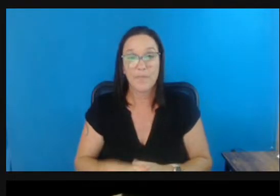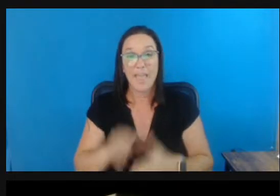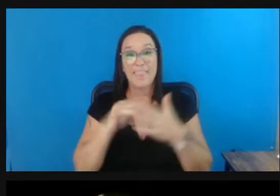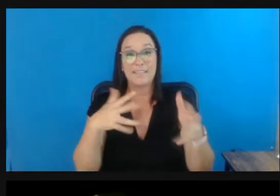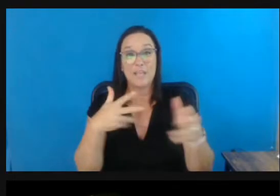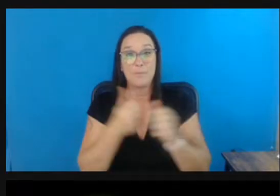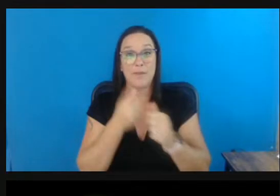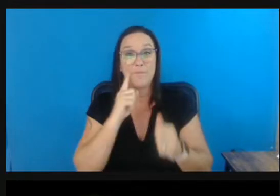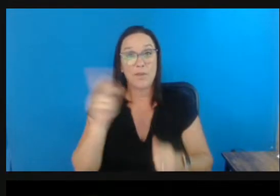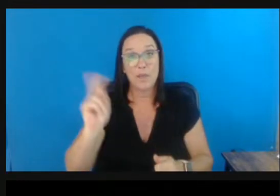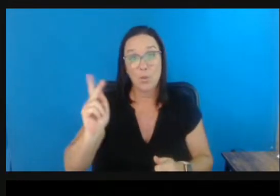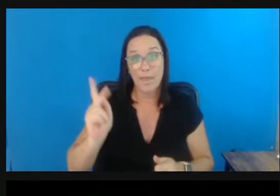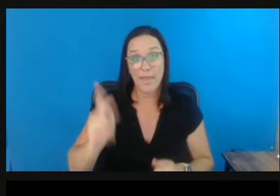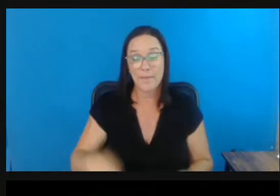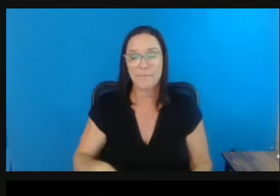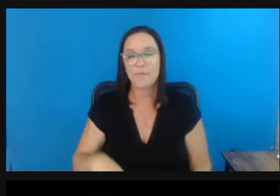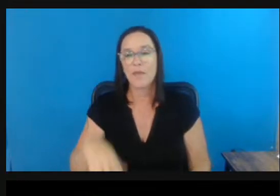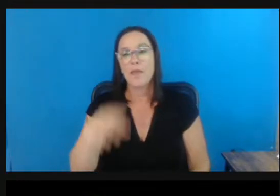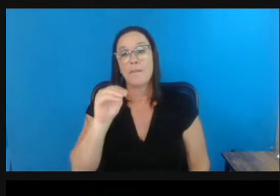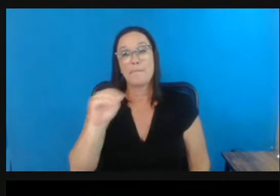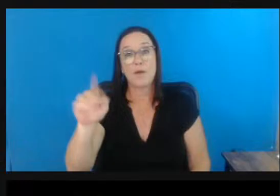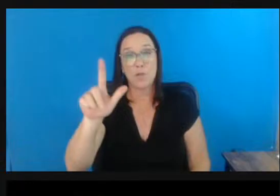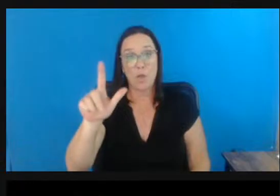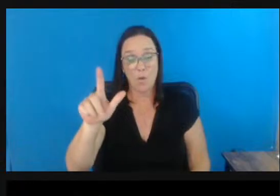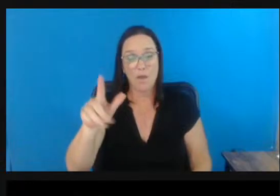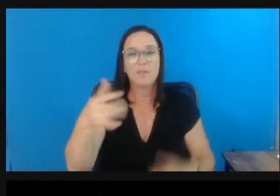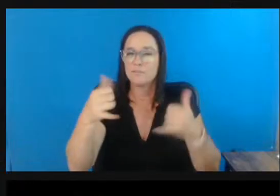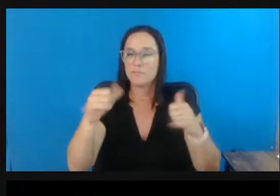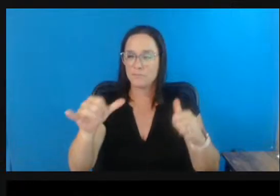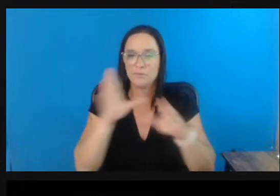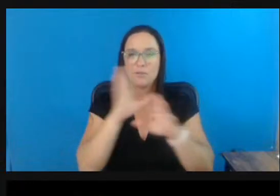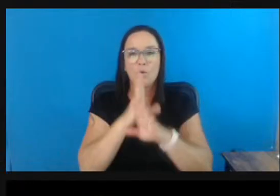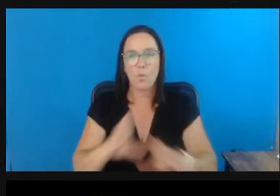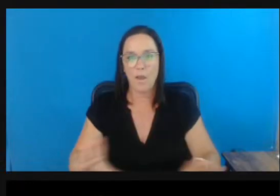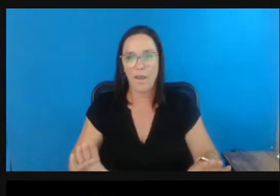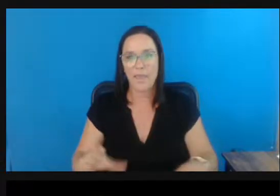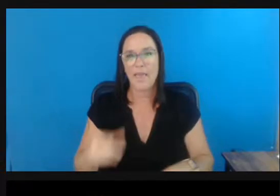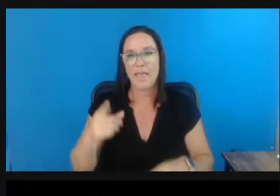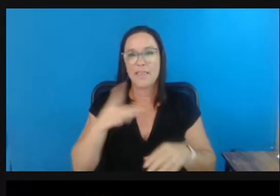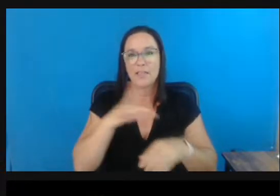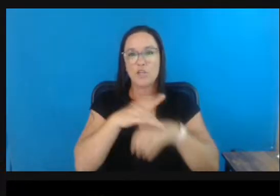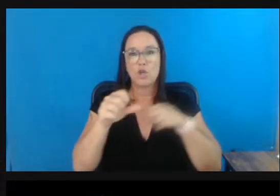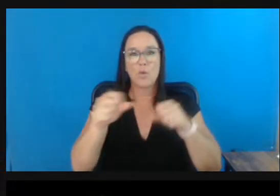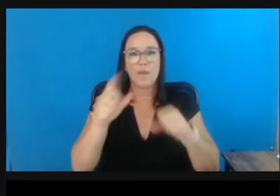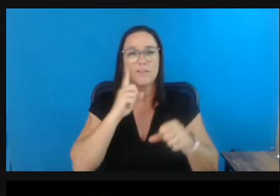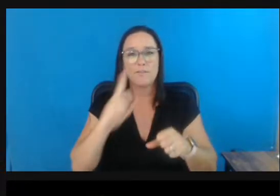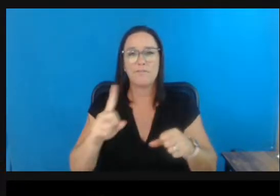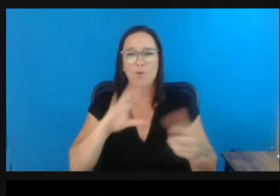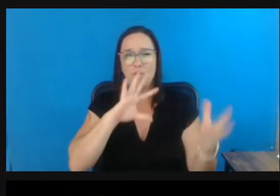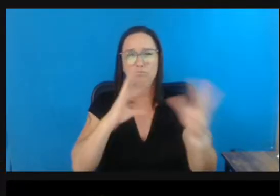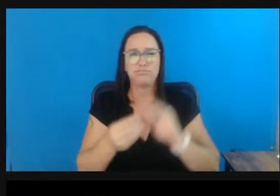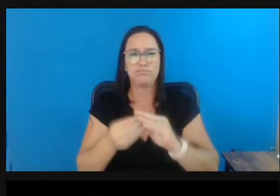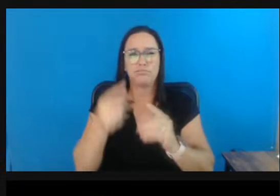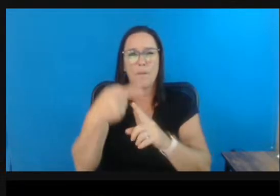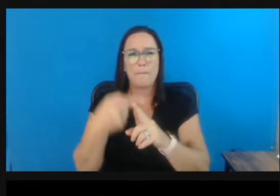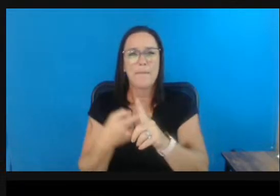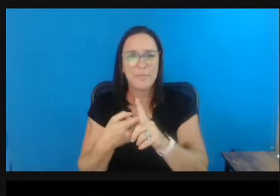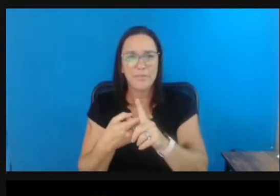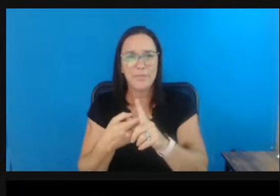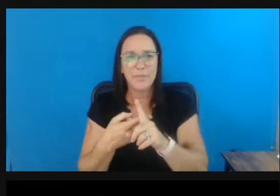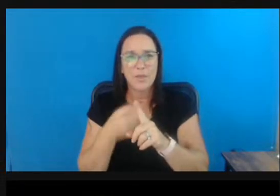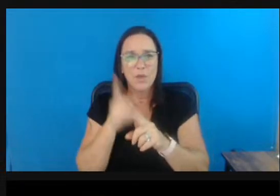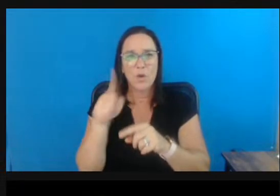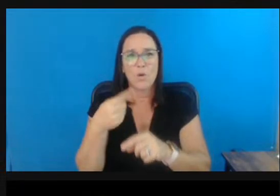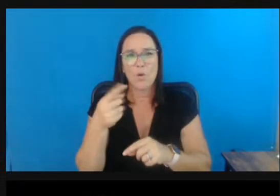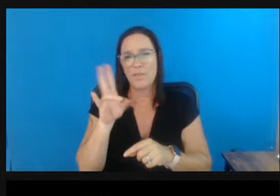on Kīlauea. Mauna Loa is still very quiet. This is earthquakes for the entire last month underneath the summit. There's only 80 for